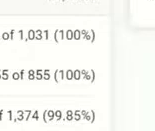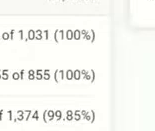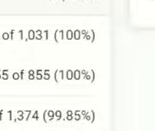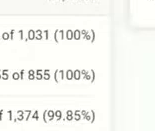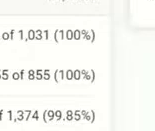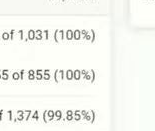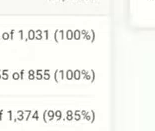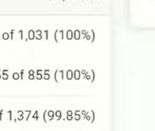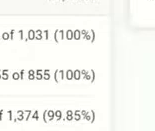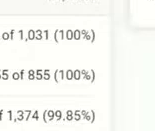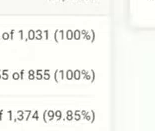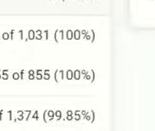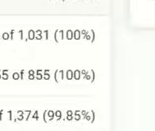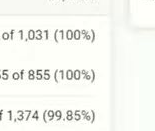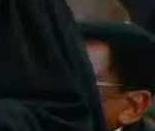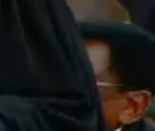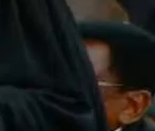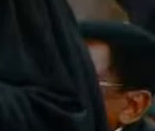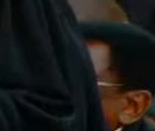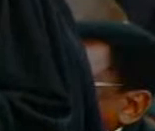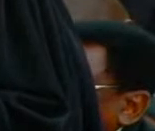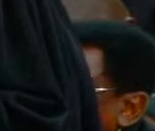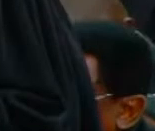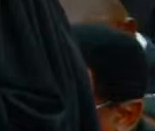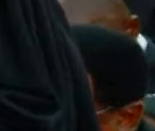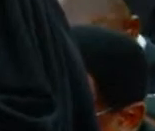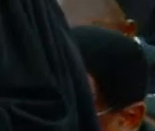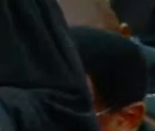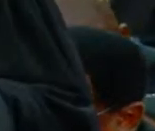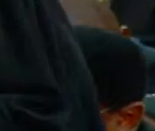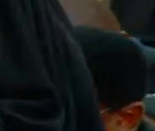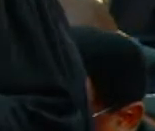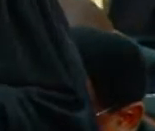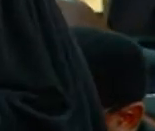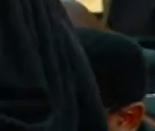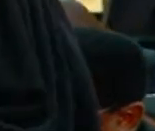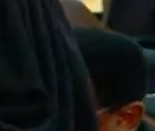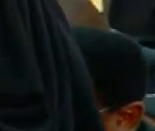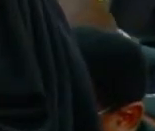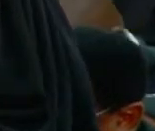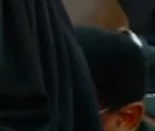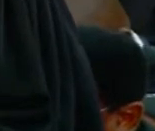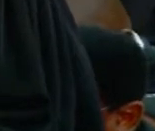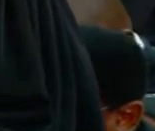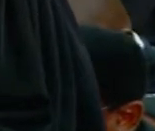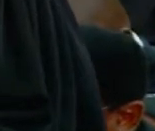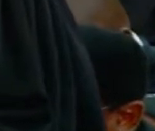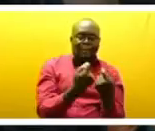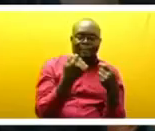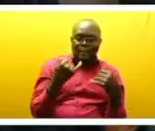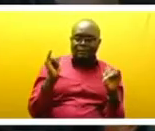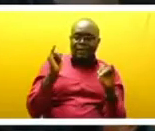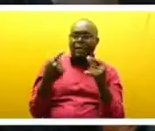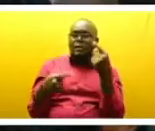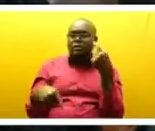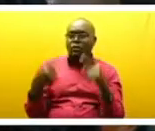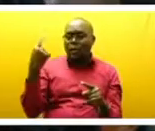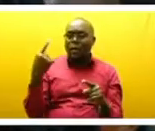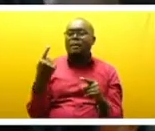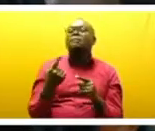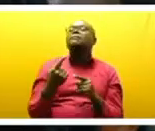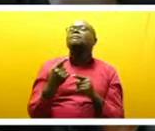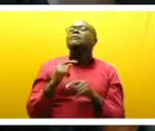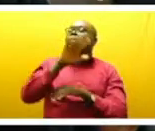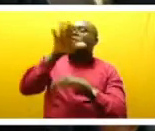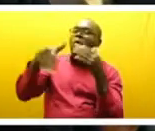campaigns, and that people come out to campaign together as teams, trying to win across the board